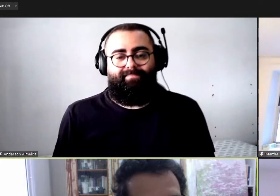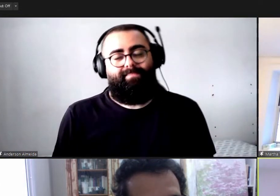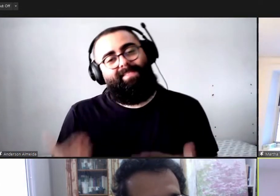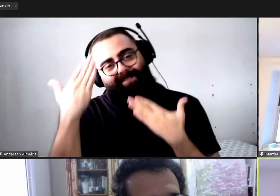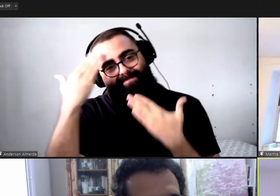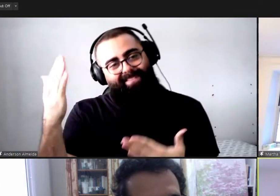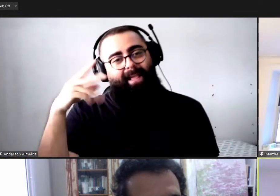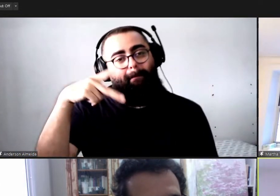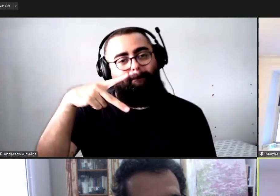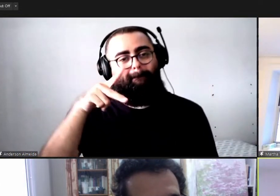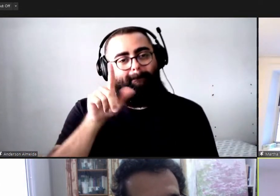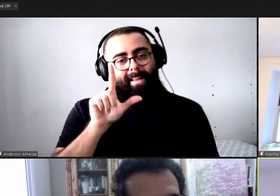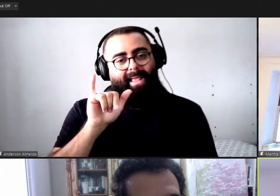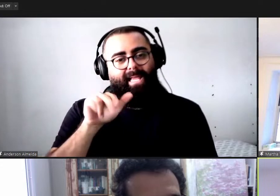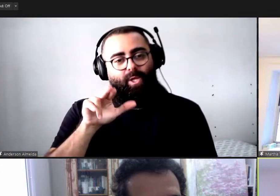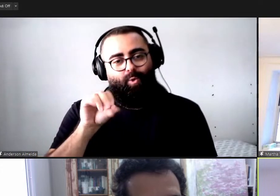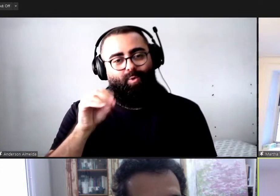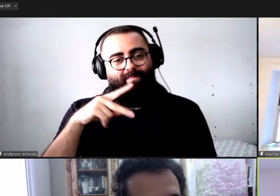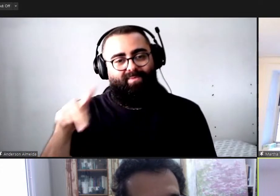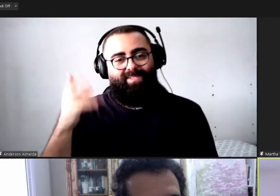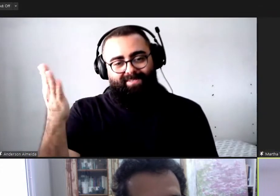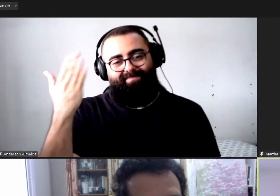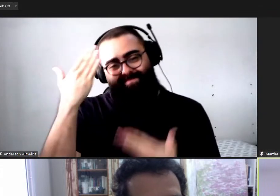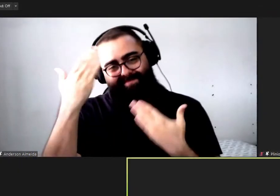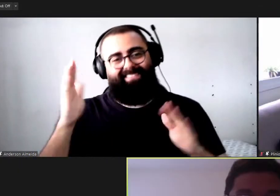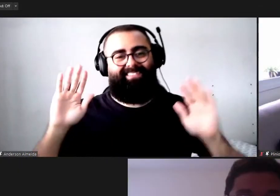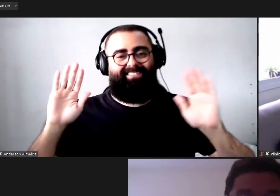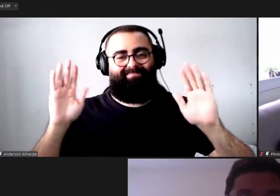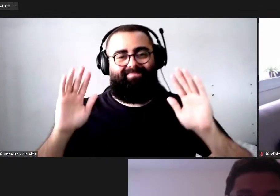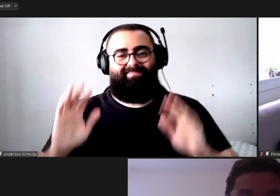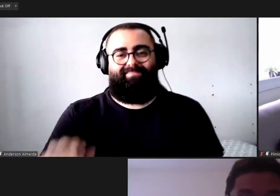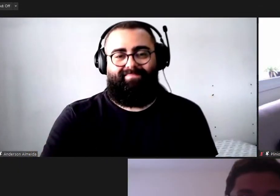you so much. Thank you. Thanks, Thank you, Maria, everybody.